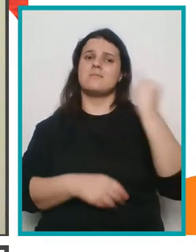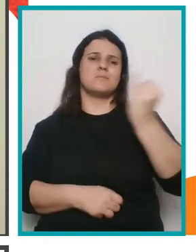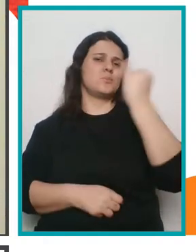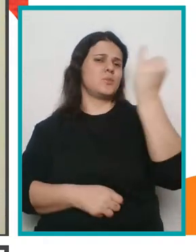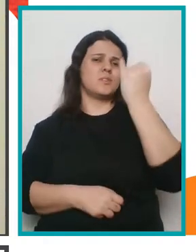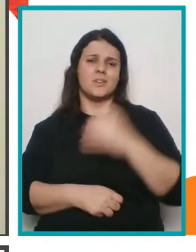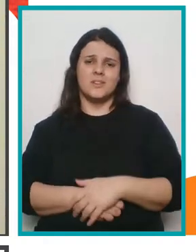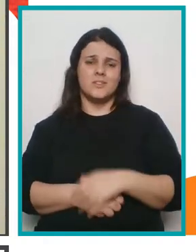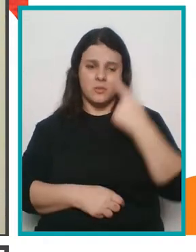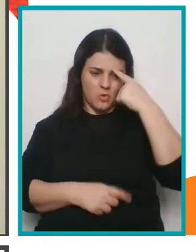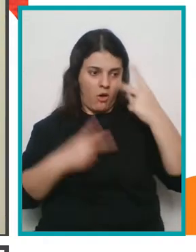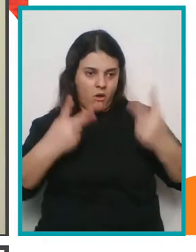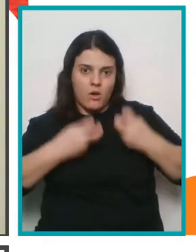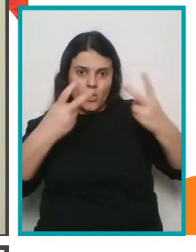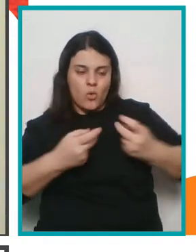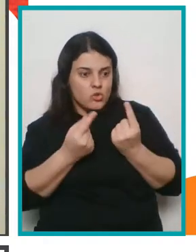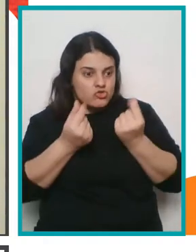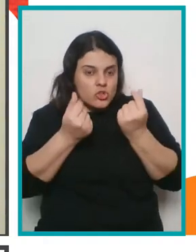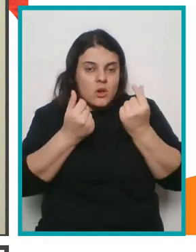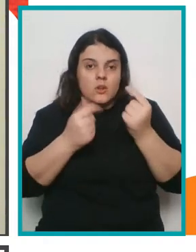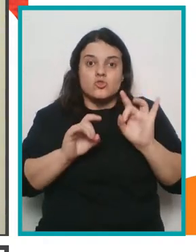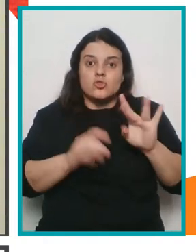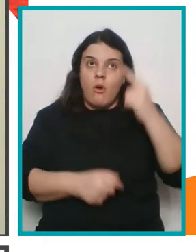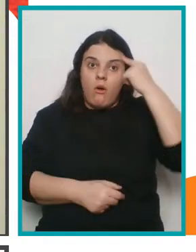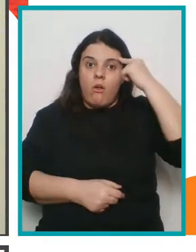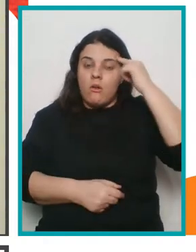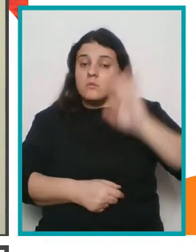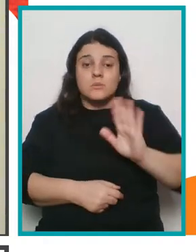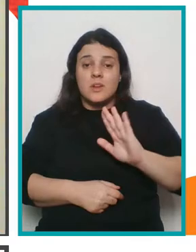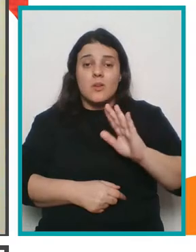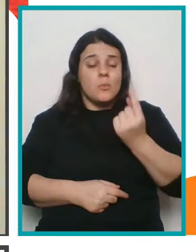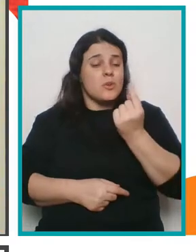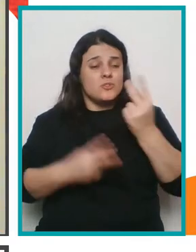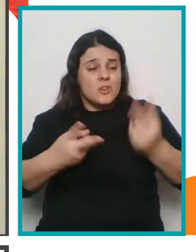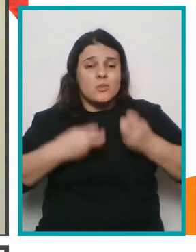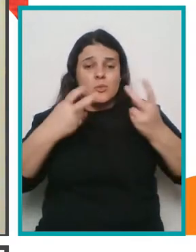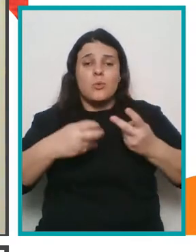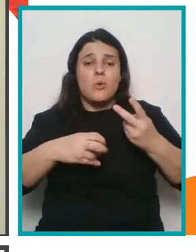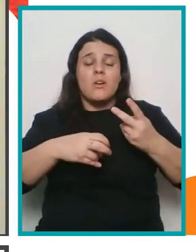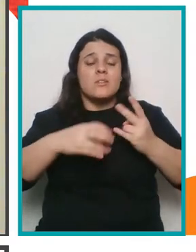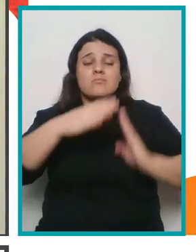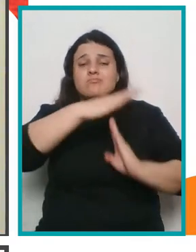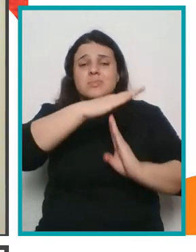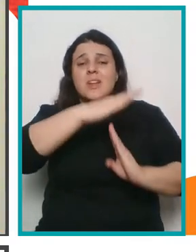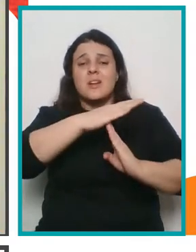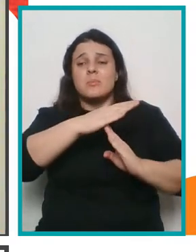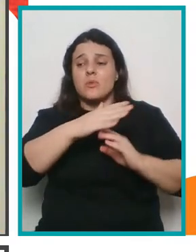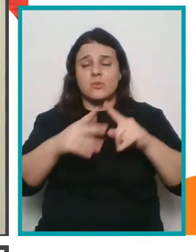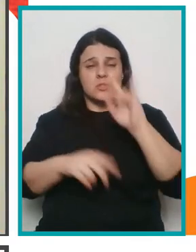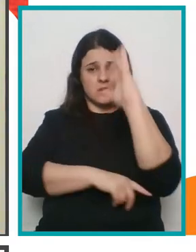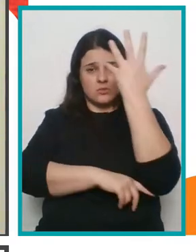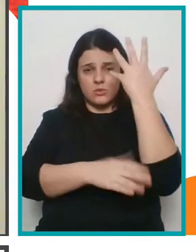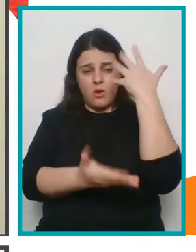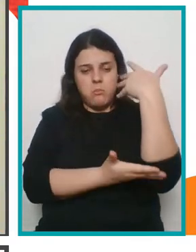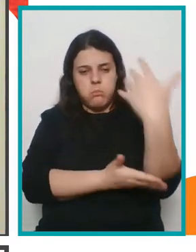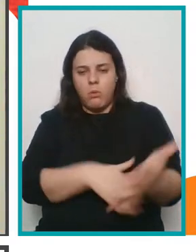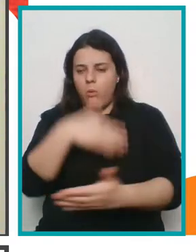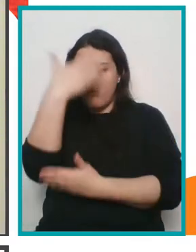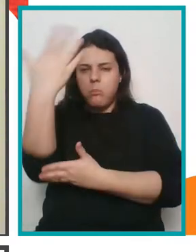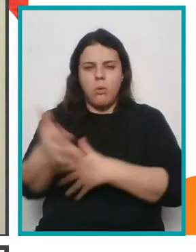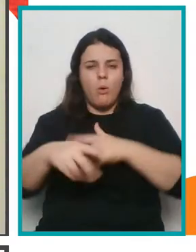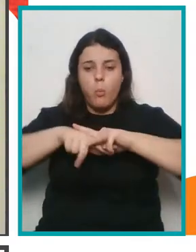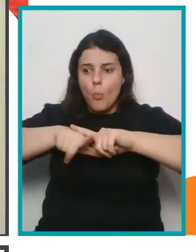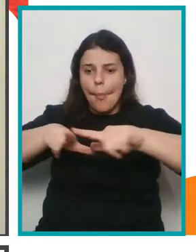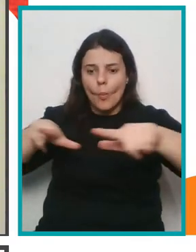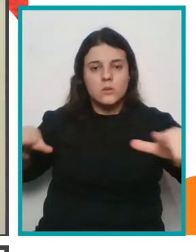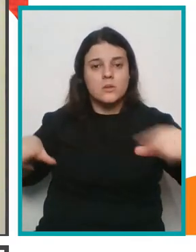point you are getting something, but it's going to be temporary. But what are you going to leave your children? What are you going to